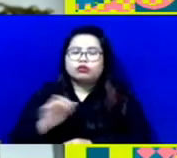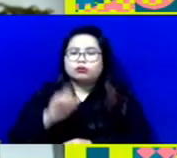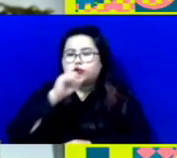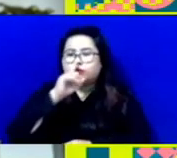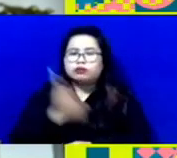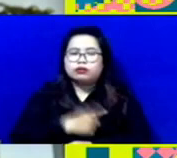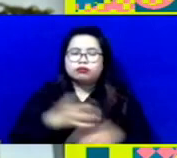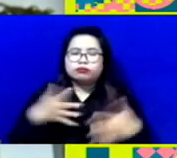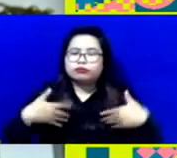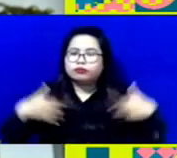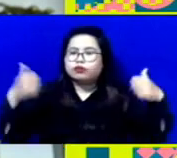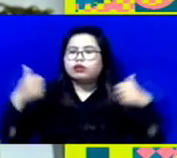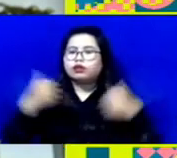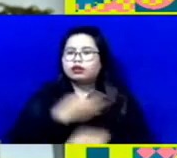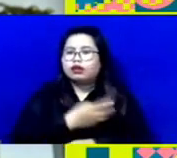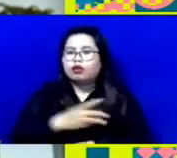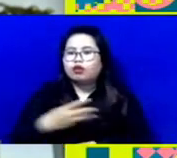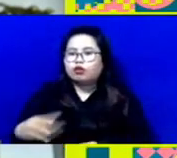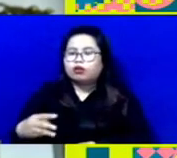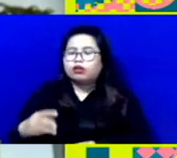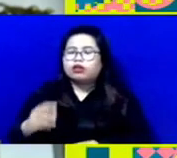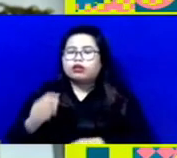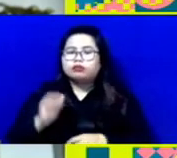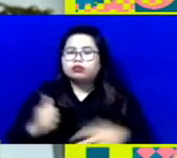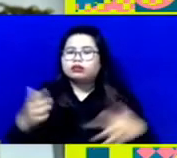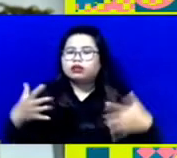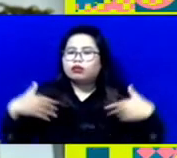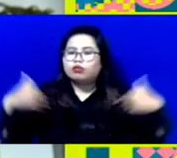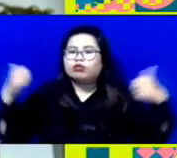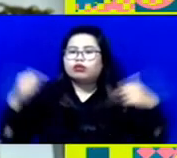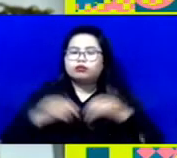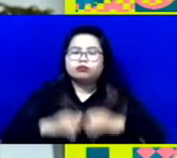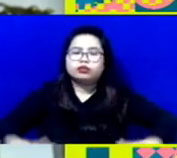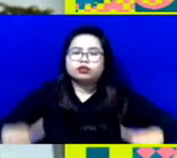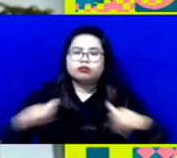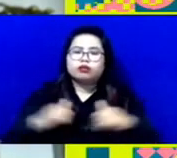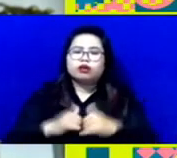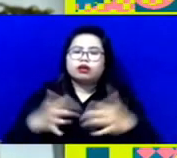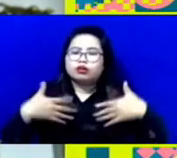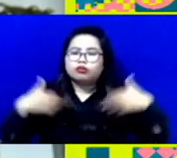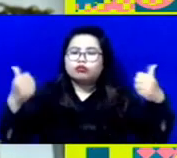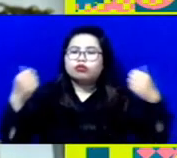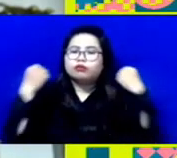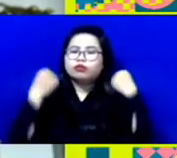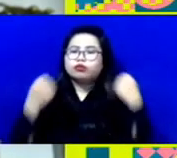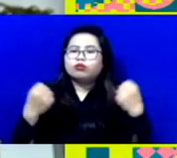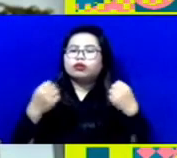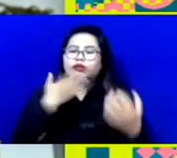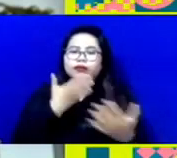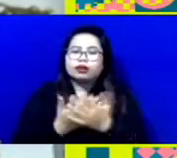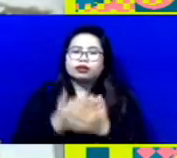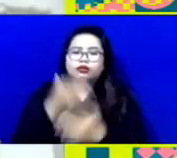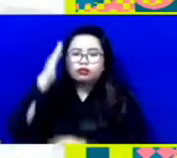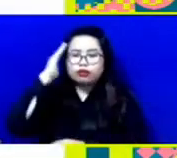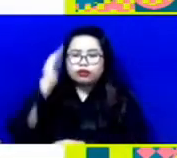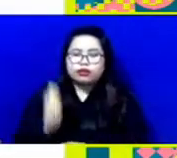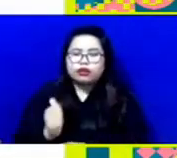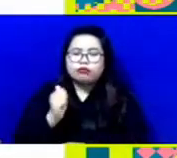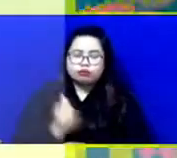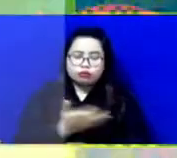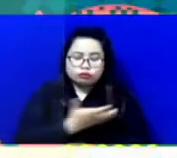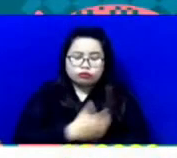Recover together, recover stronger. Thank you. Wassalamualaikum warahmatullahi wabarakatuh.